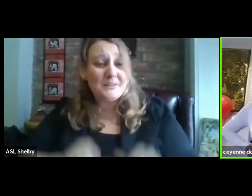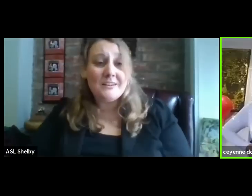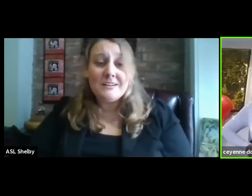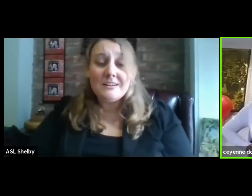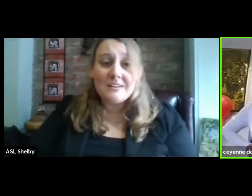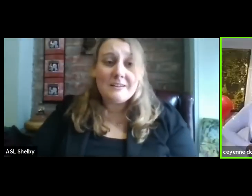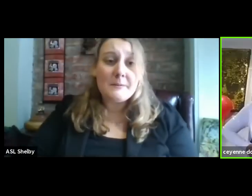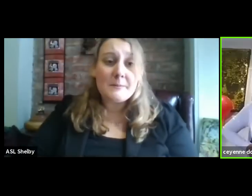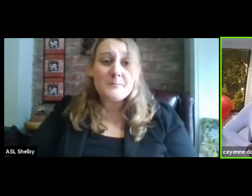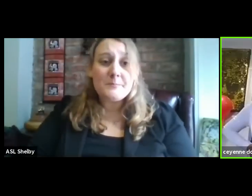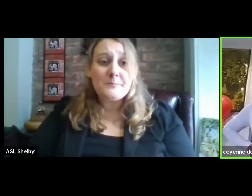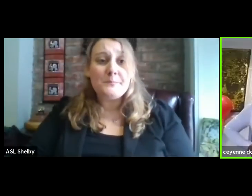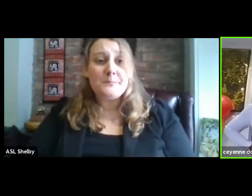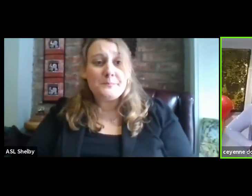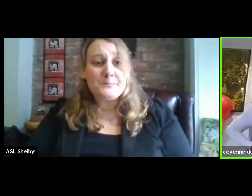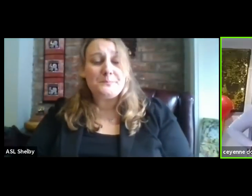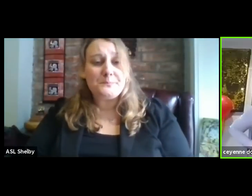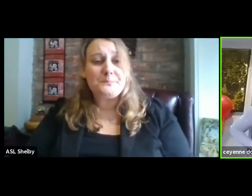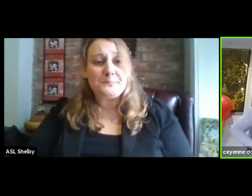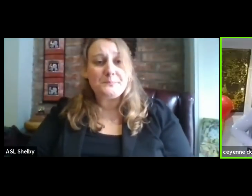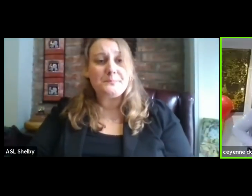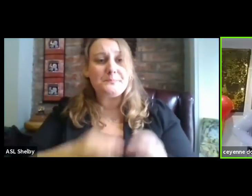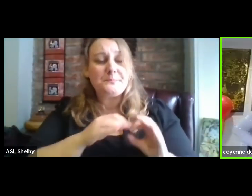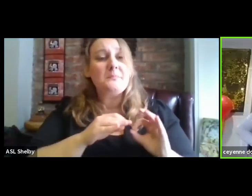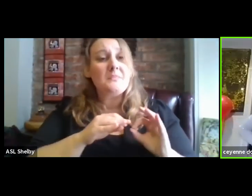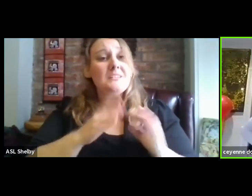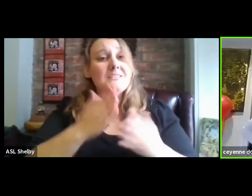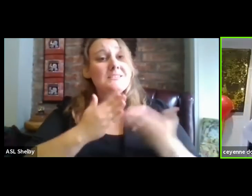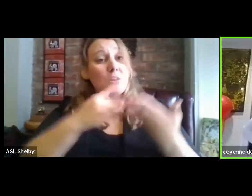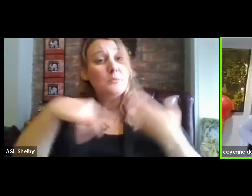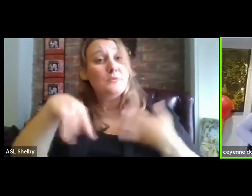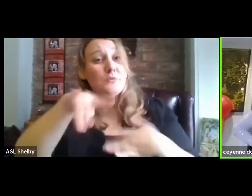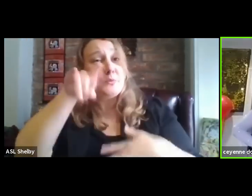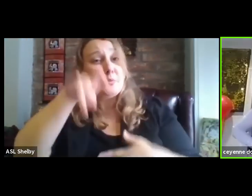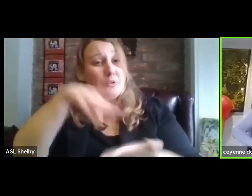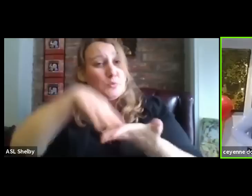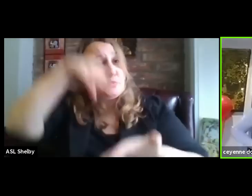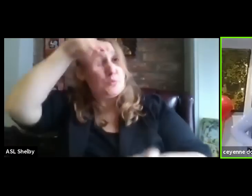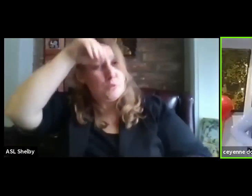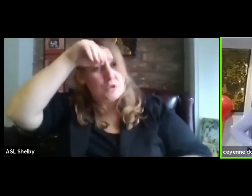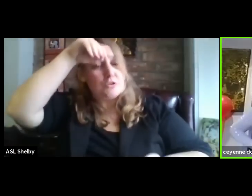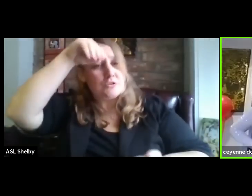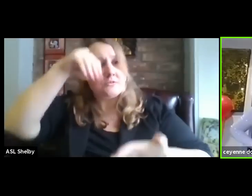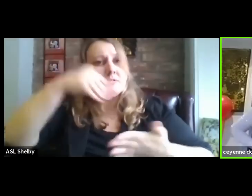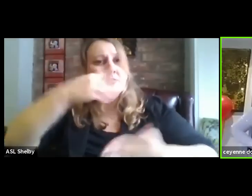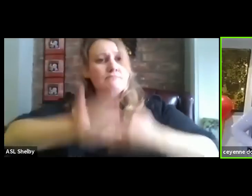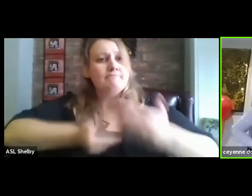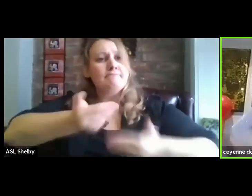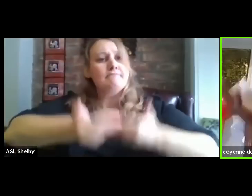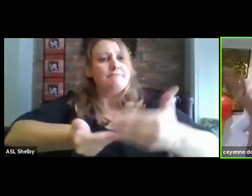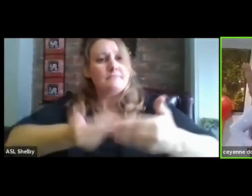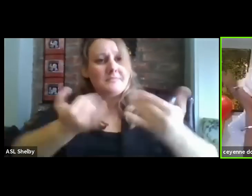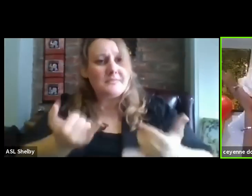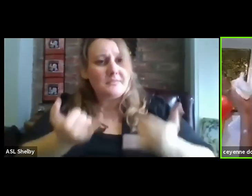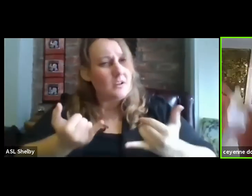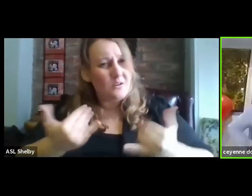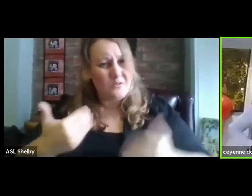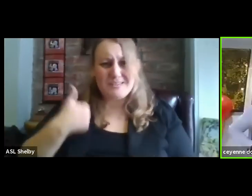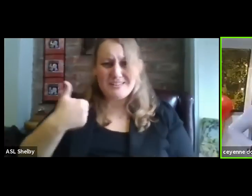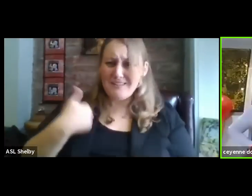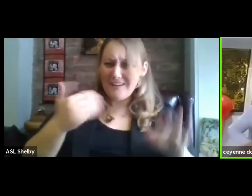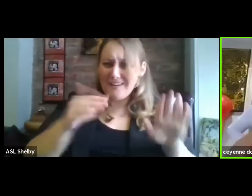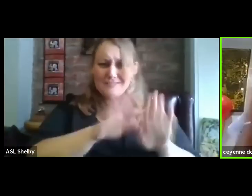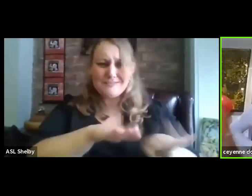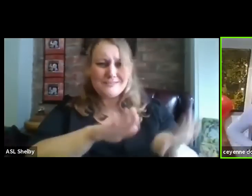a promise and a dream. Some of y'all need to learn how to do this. And for those young children that are so